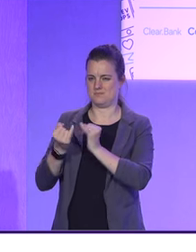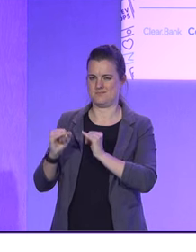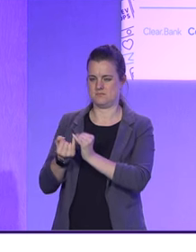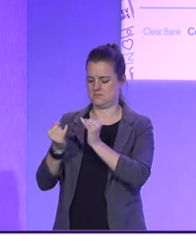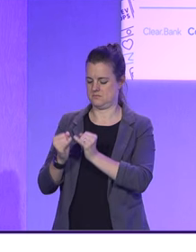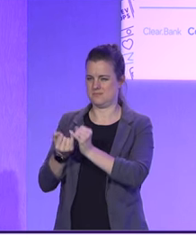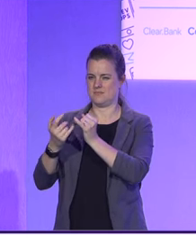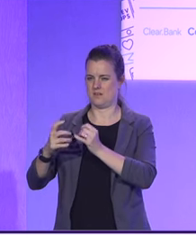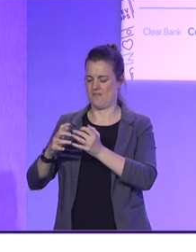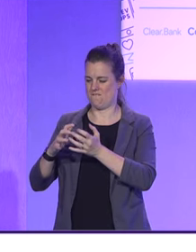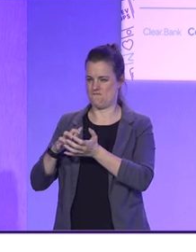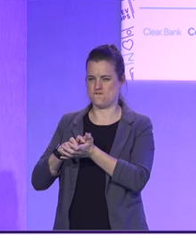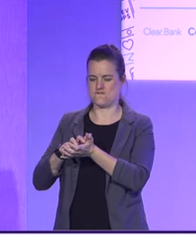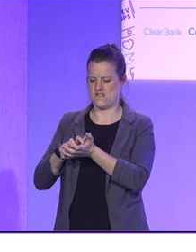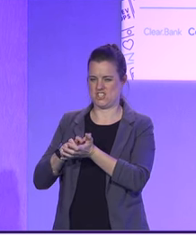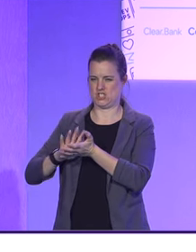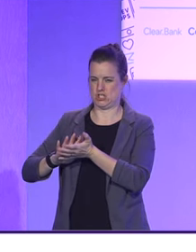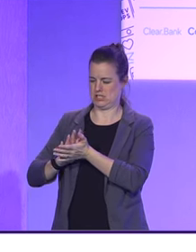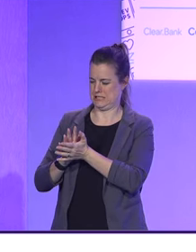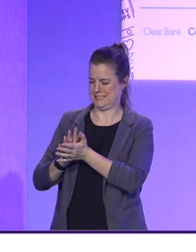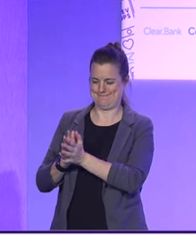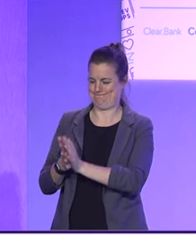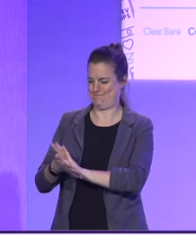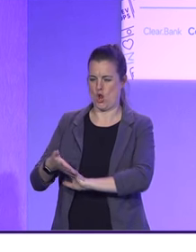basically, you work in silos and it's not good.